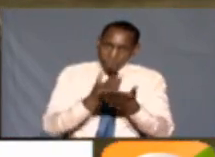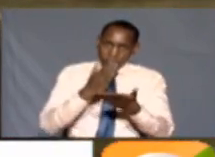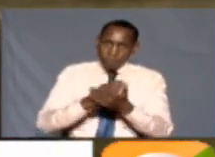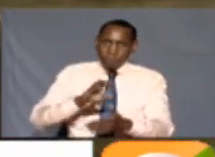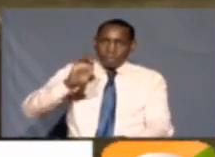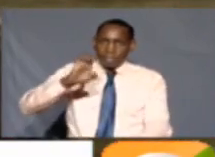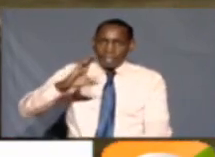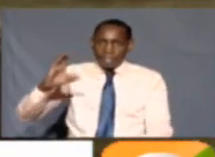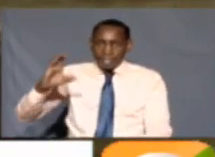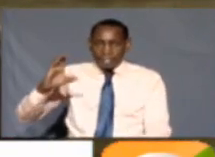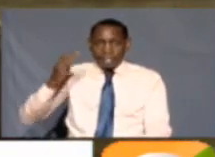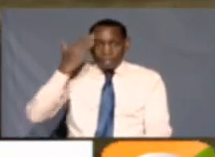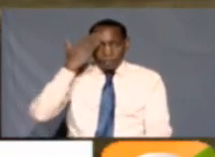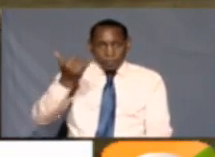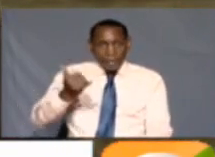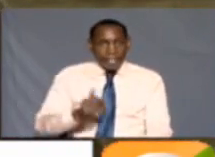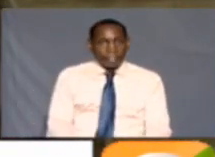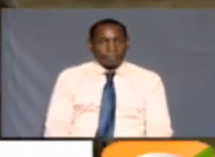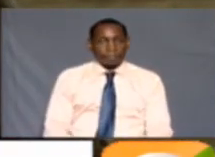EACC? Because